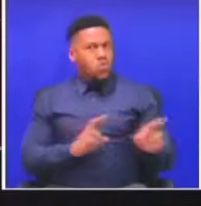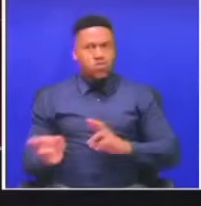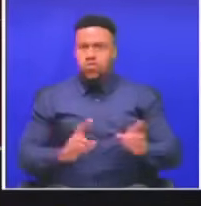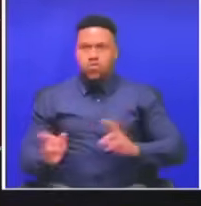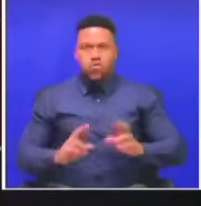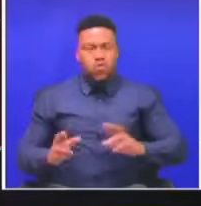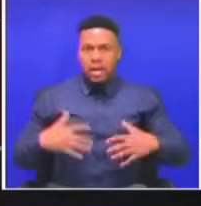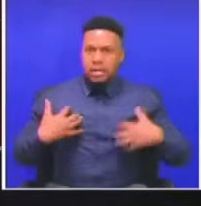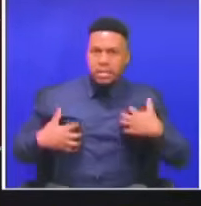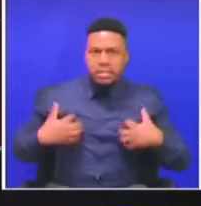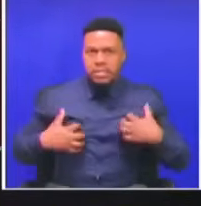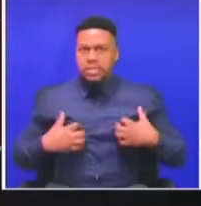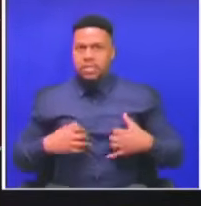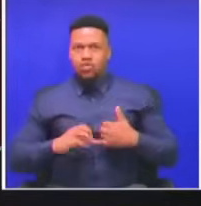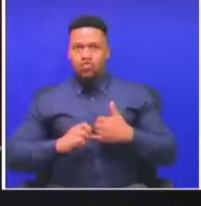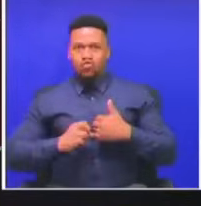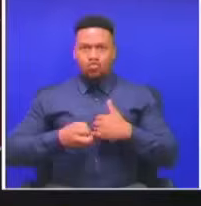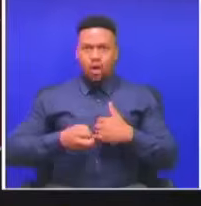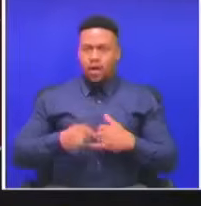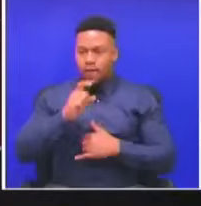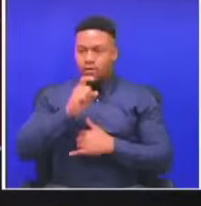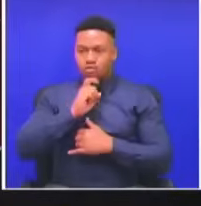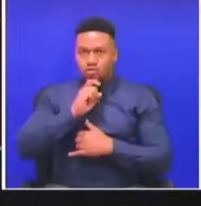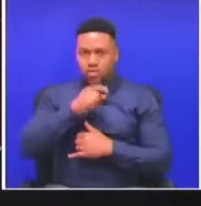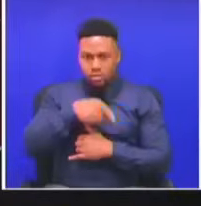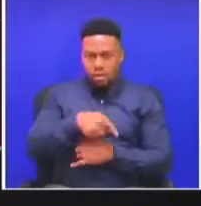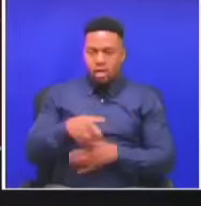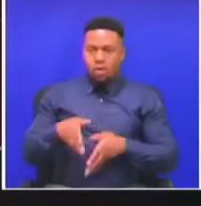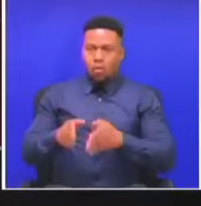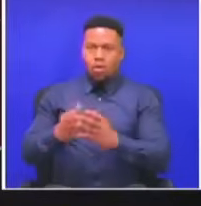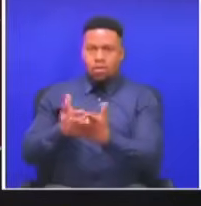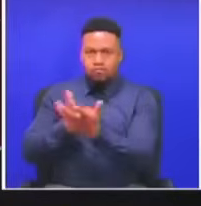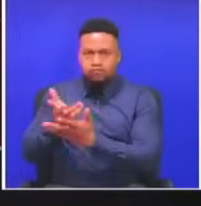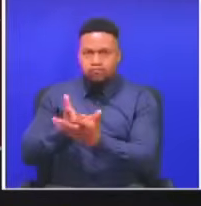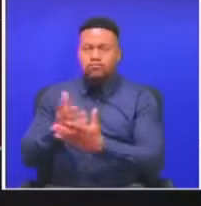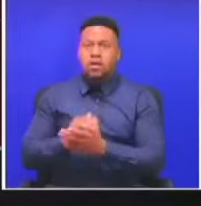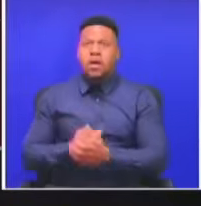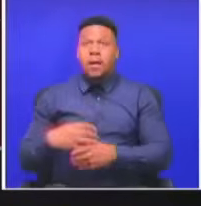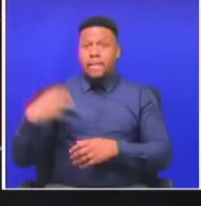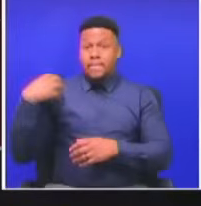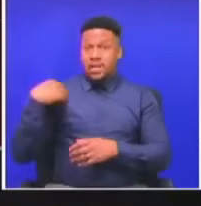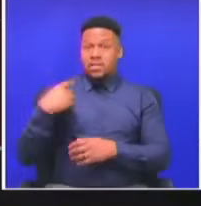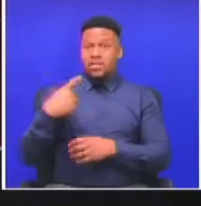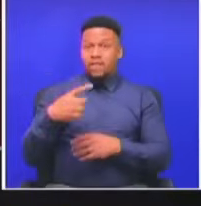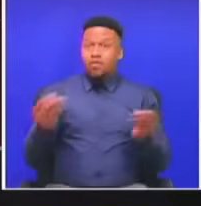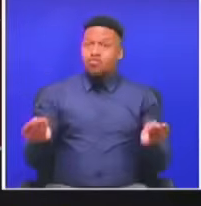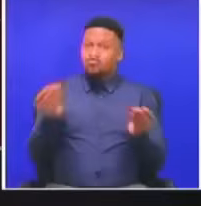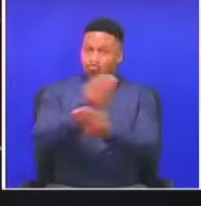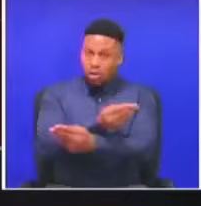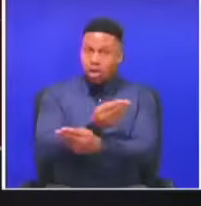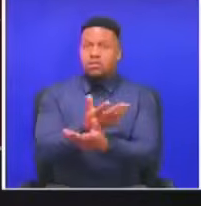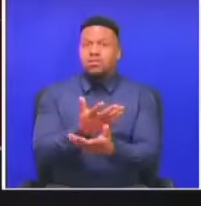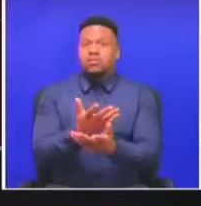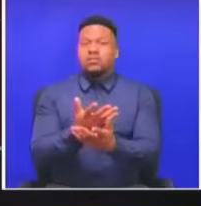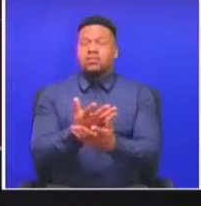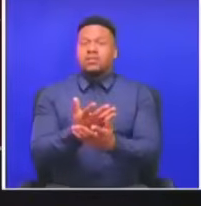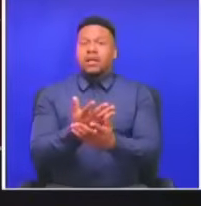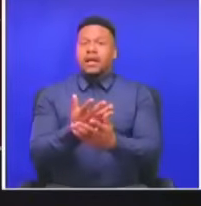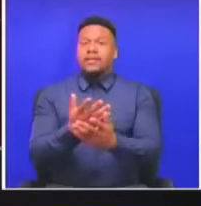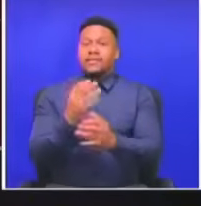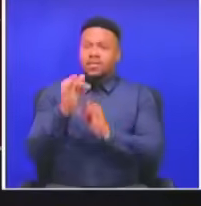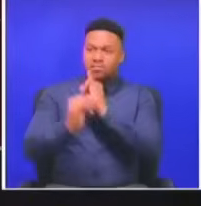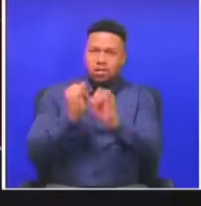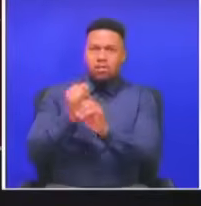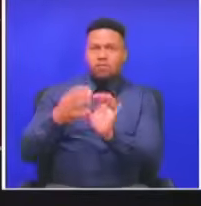approach, and the Minister of Trade and Industry and International Relations will be joining them, and they will be advancing